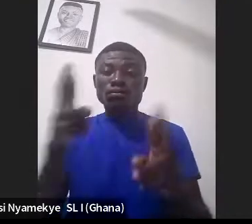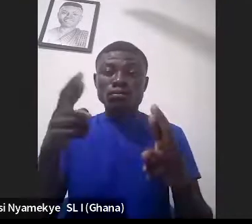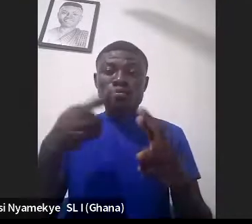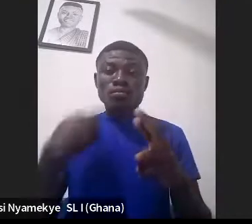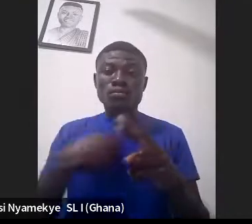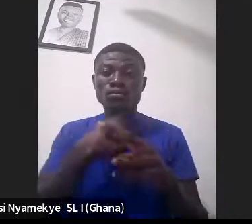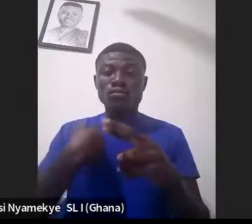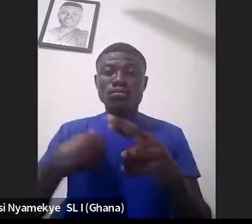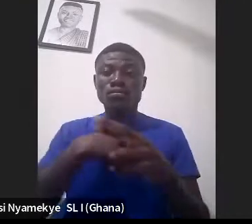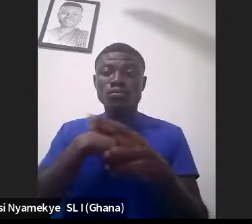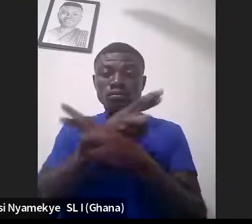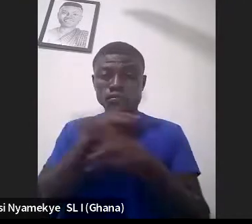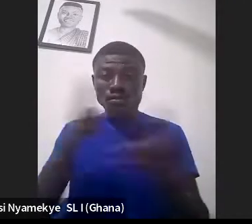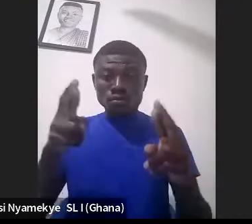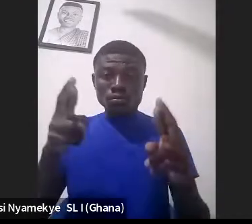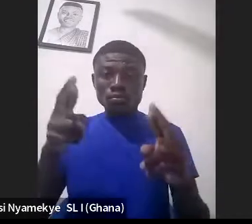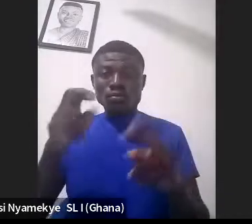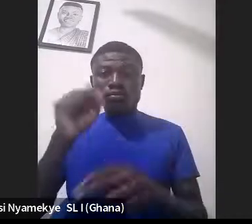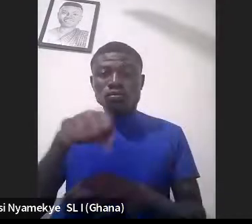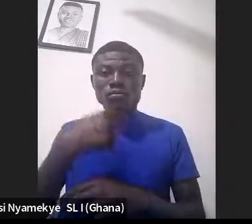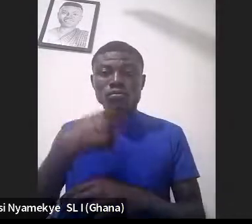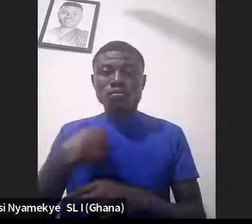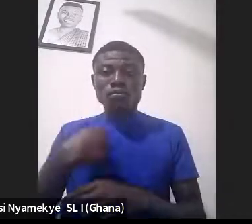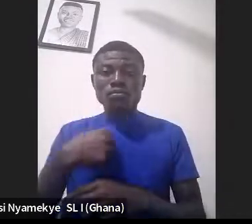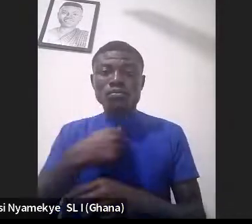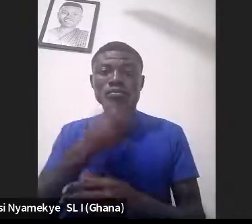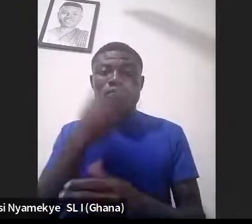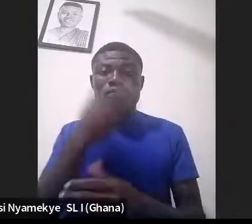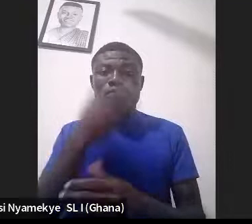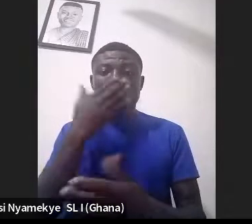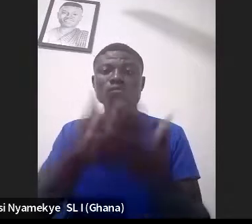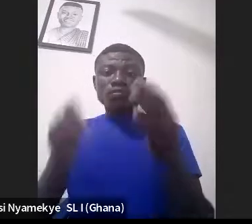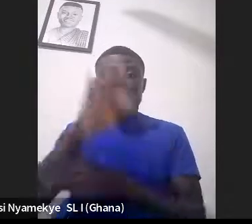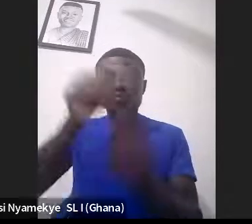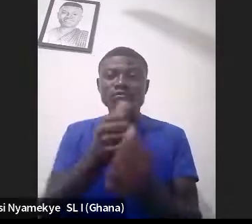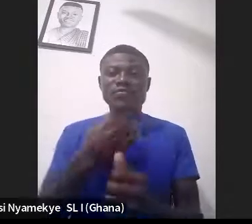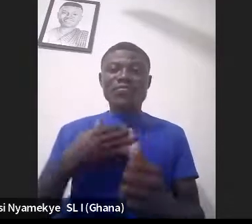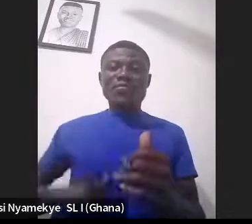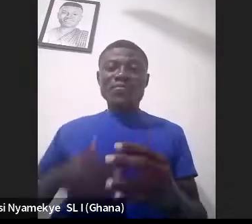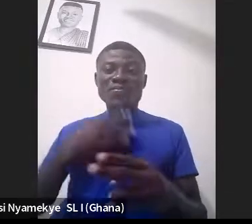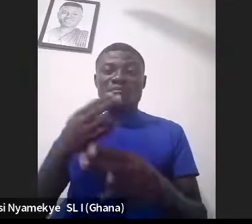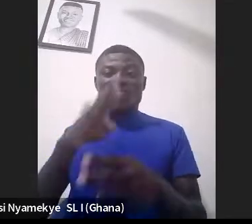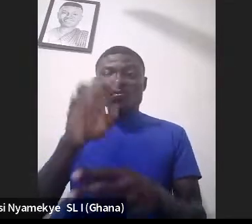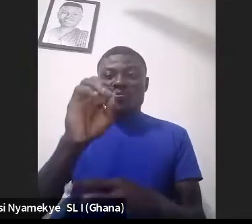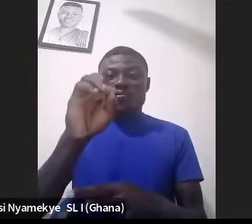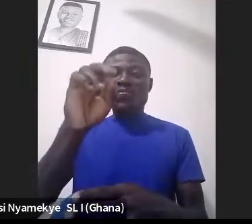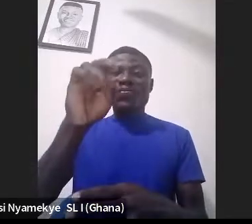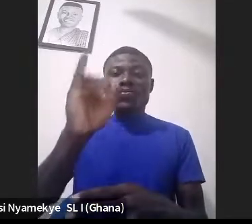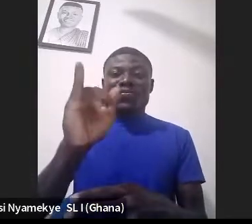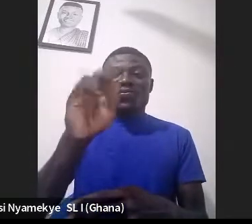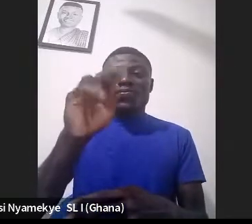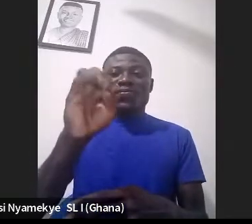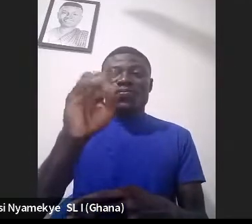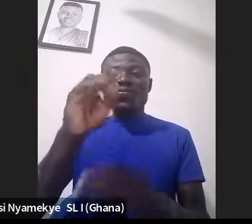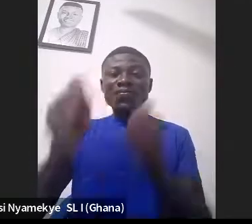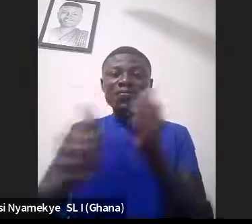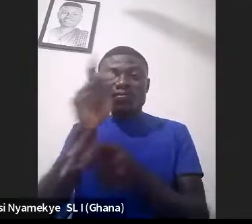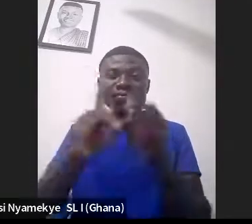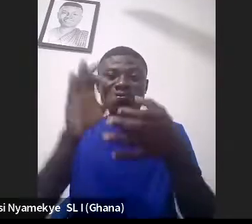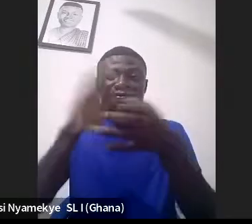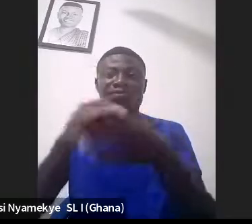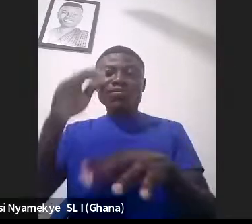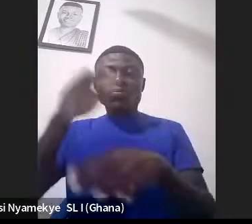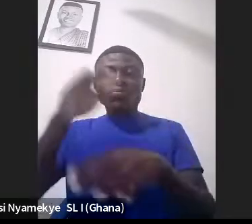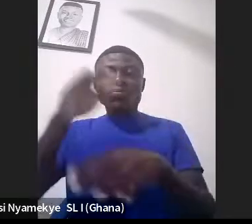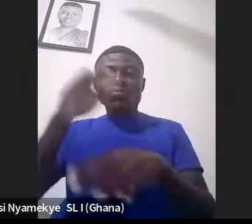Yes. Good evening, everybody. My name is Reynolds. For most of you that join us on our training